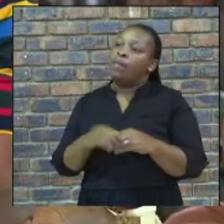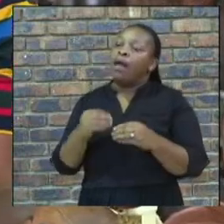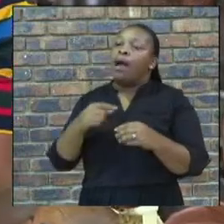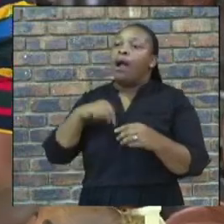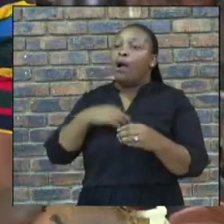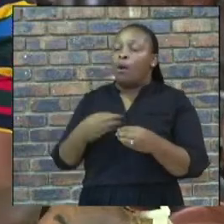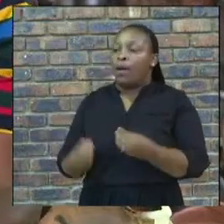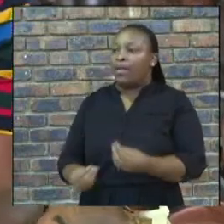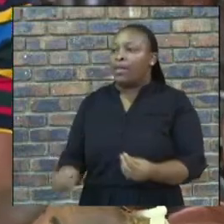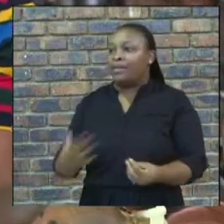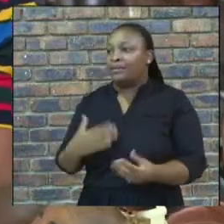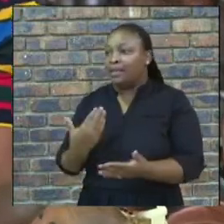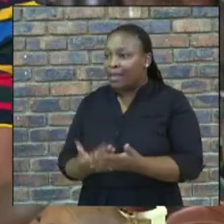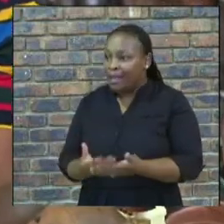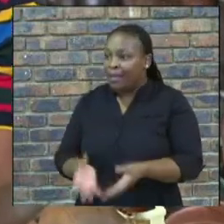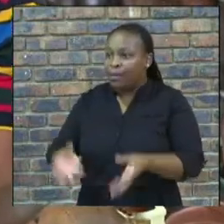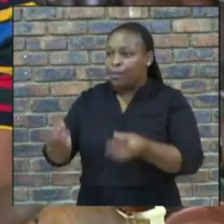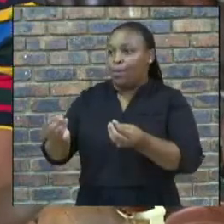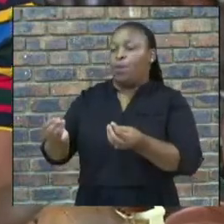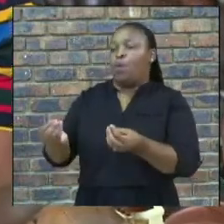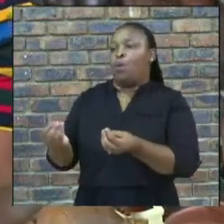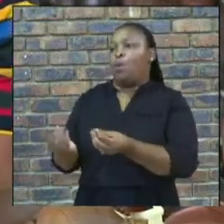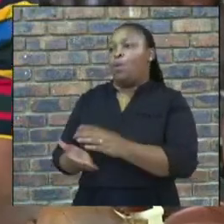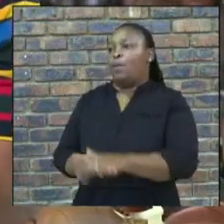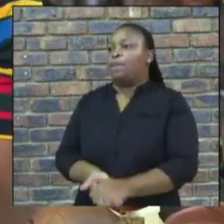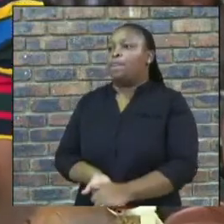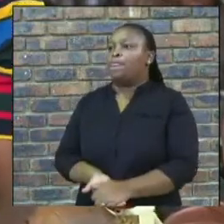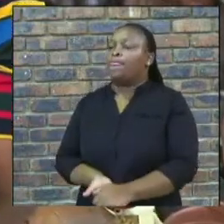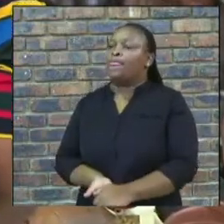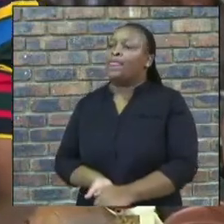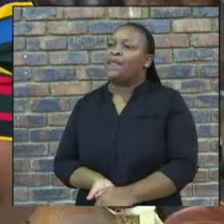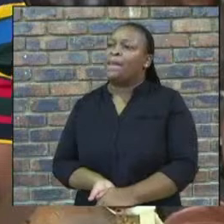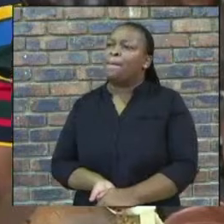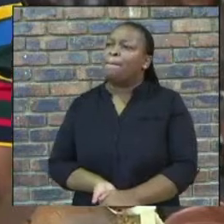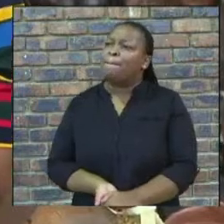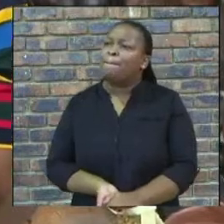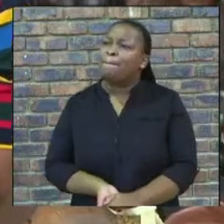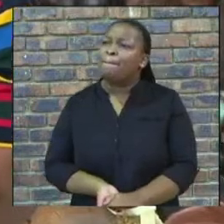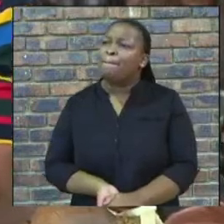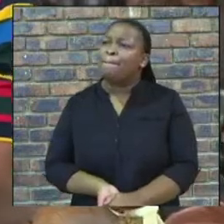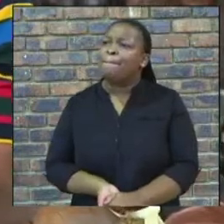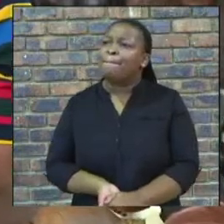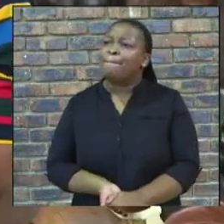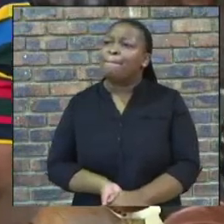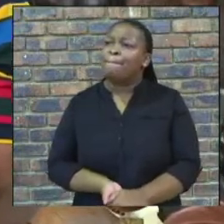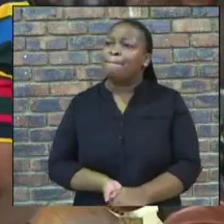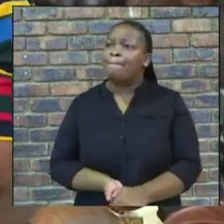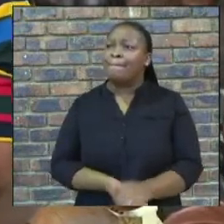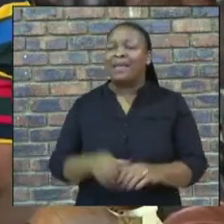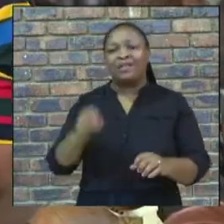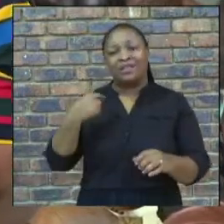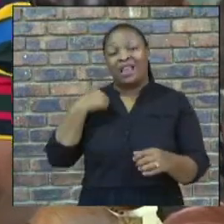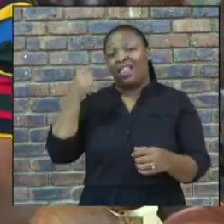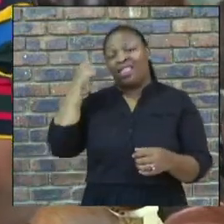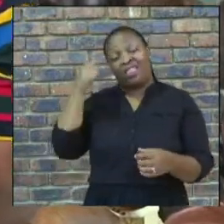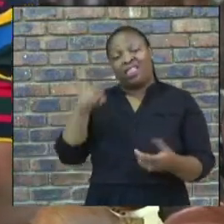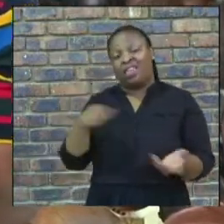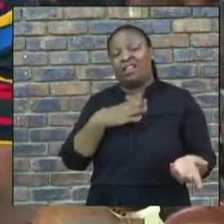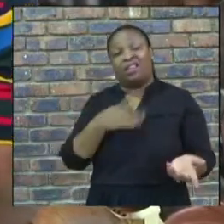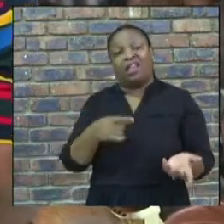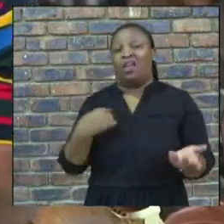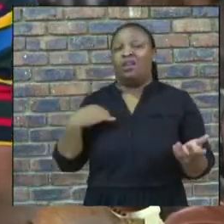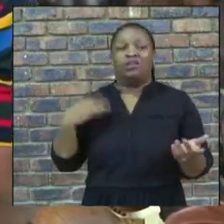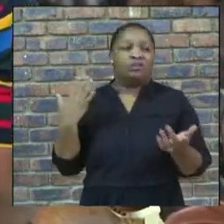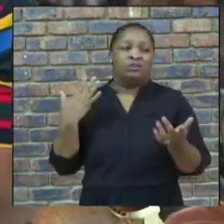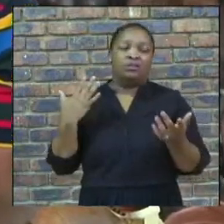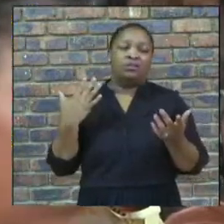think the last question is that one of 50% and 100%. I think this is a mind game to me, because now if